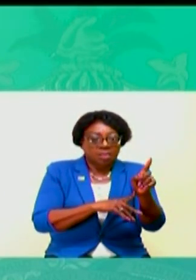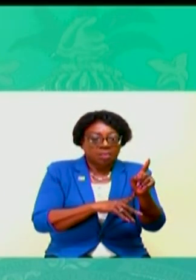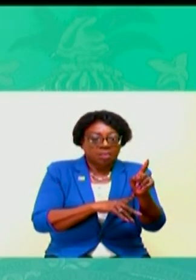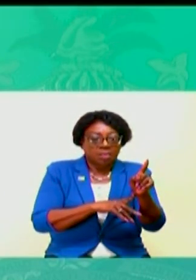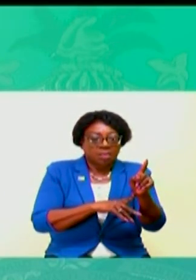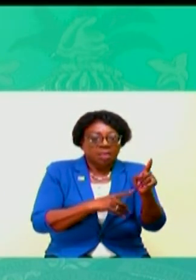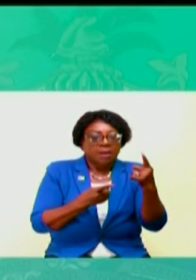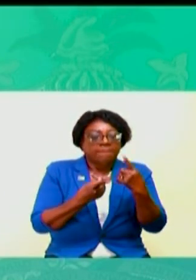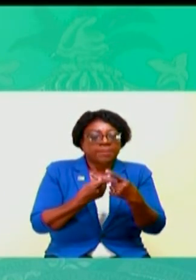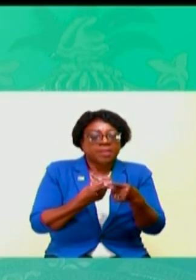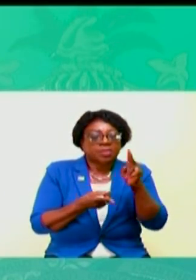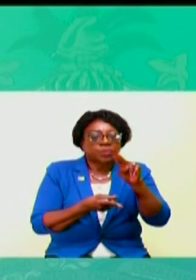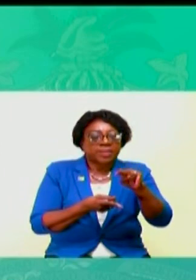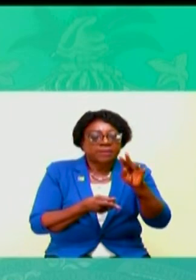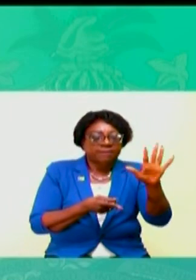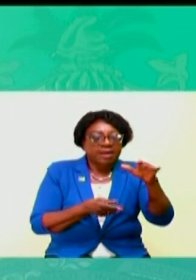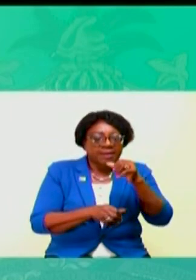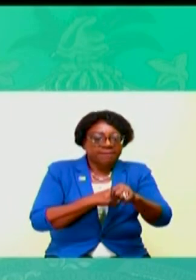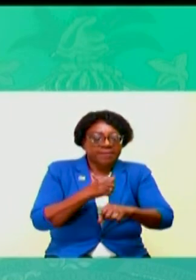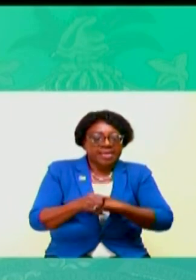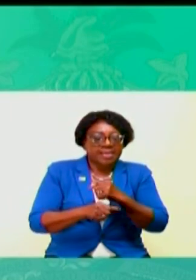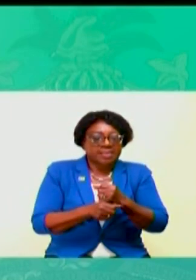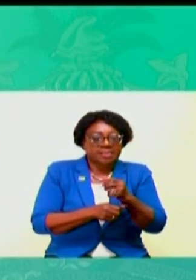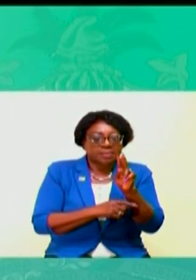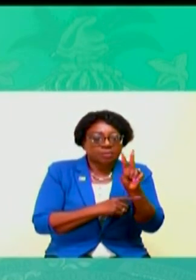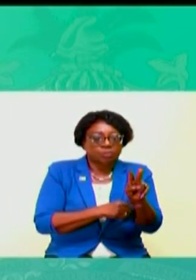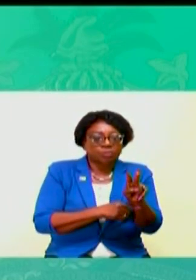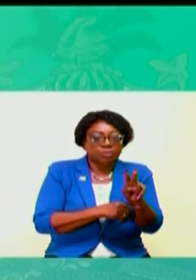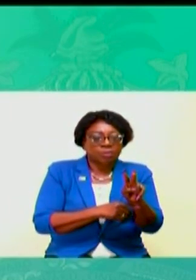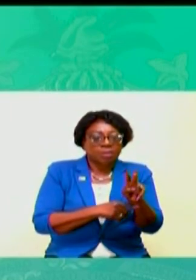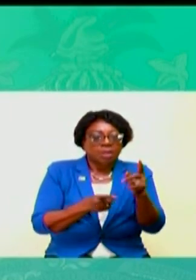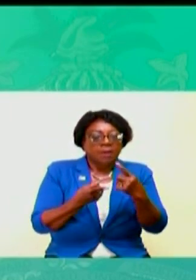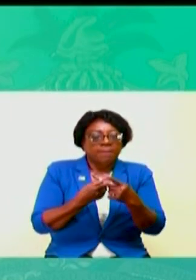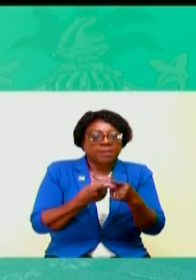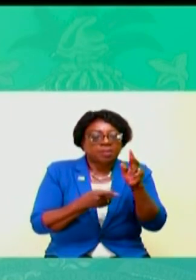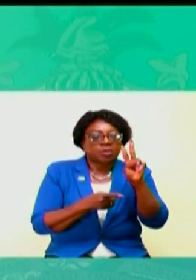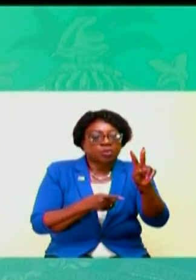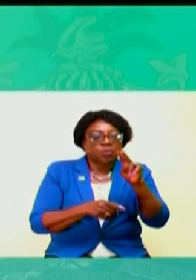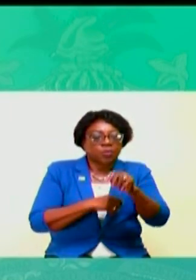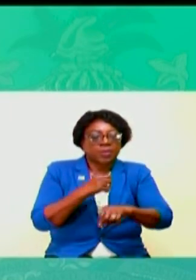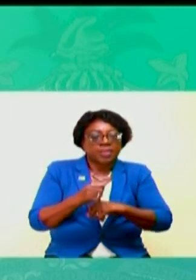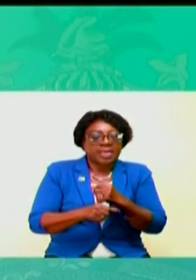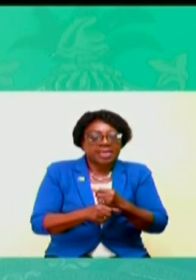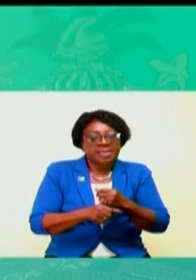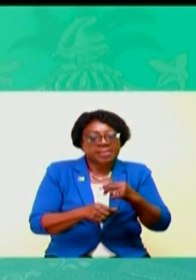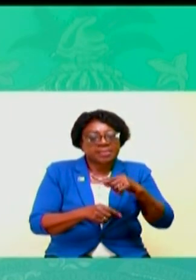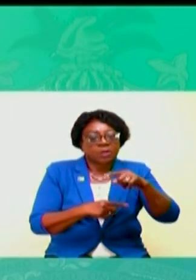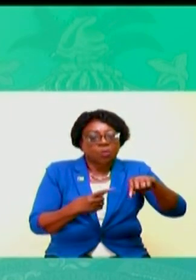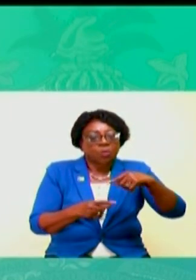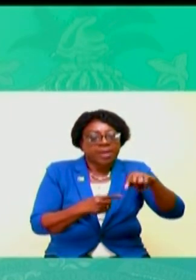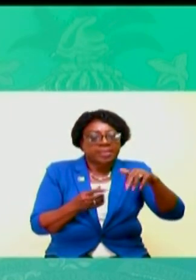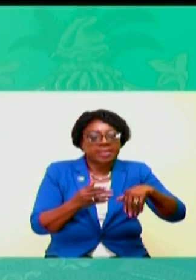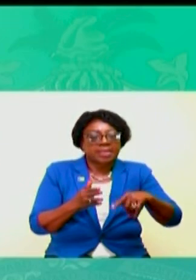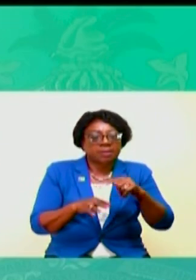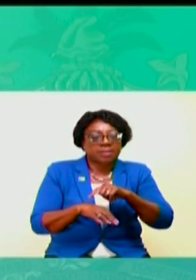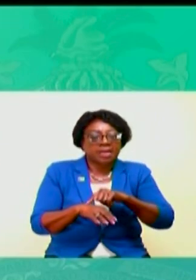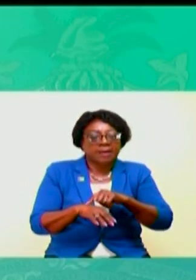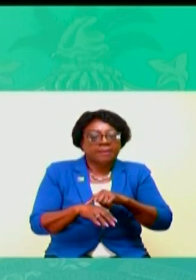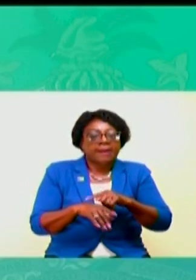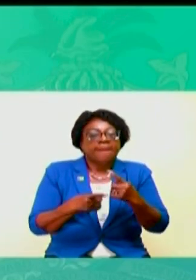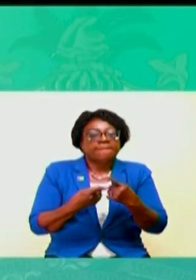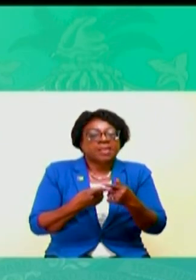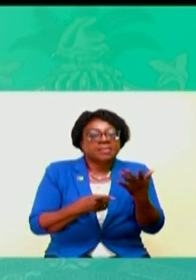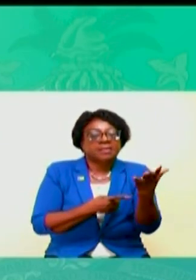plus 25 years, that's two, plus 2 years winding down period, plus a